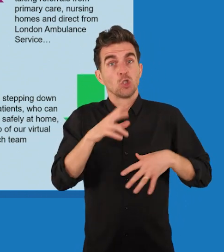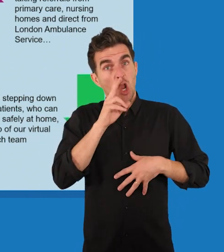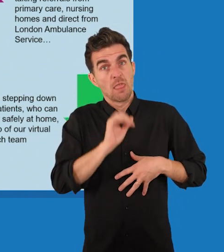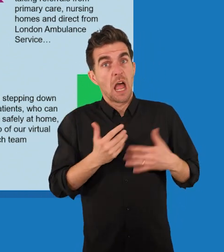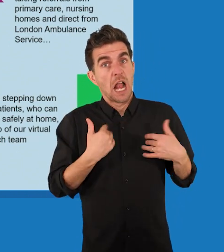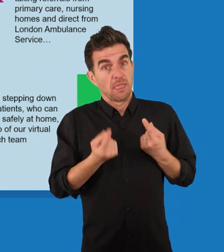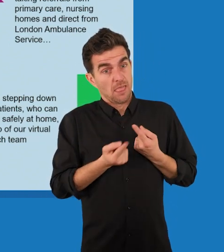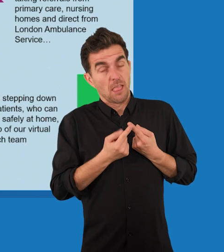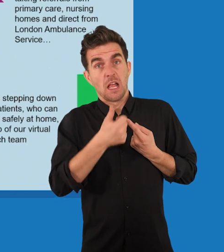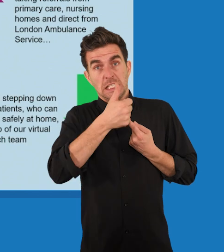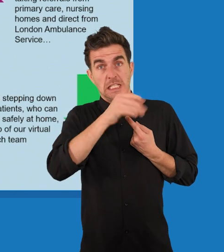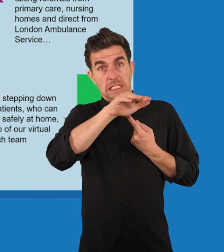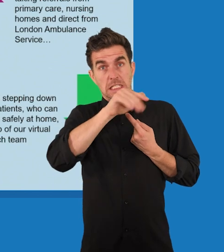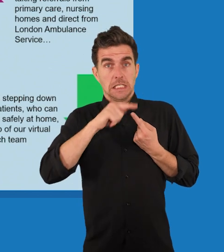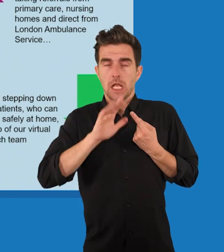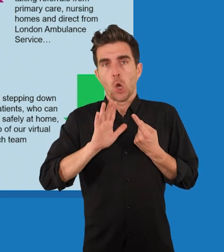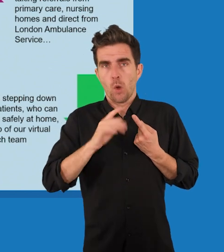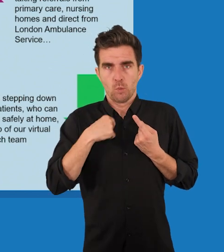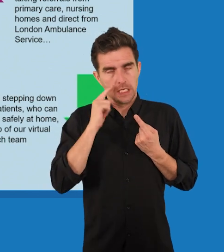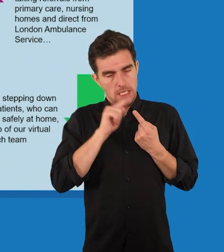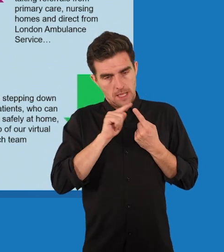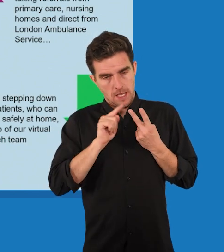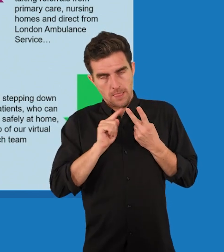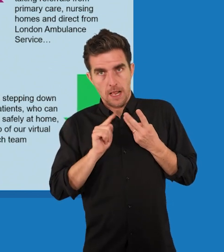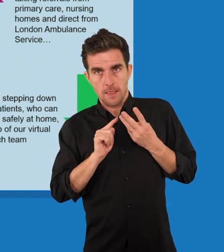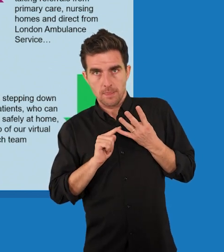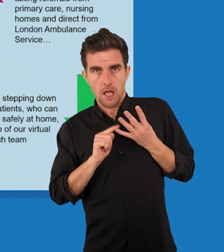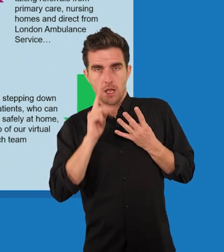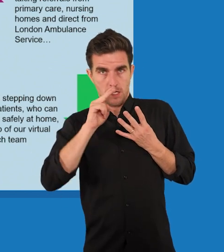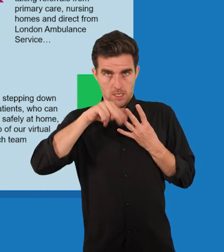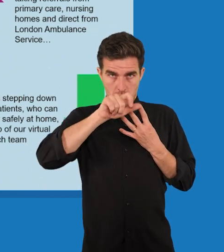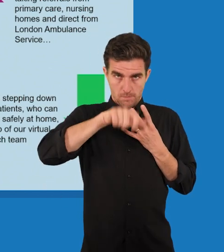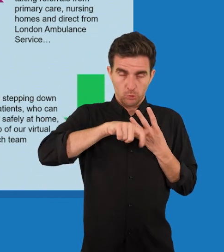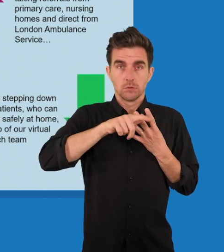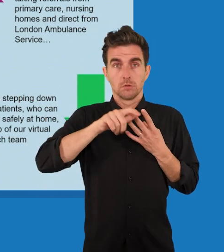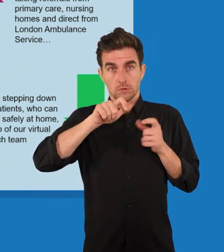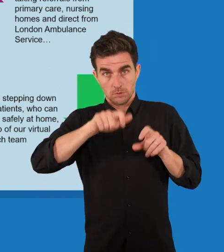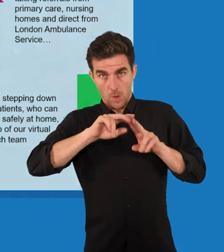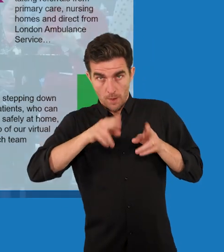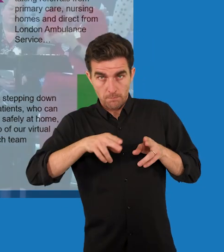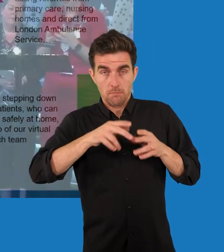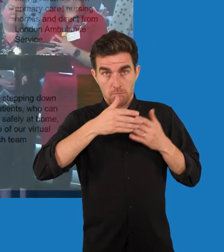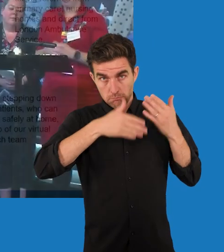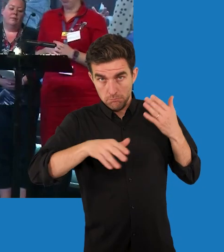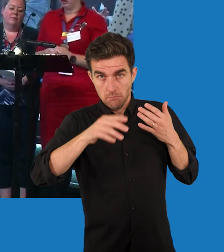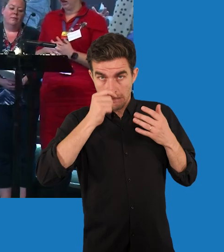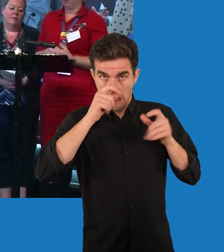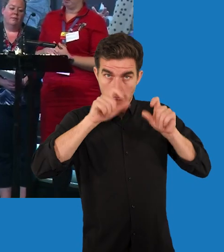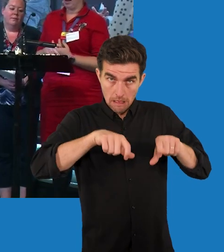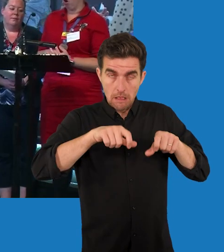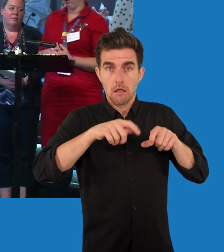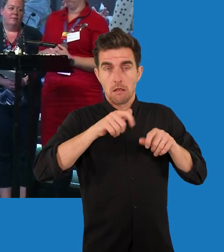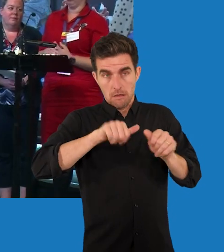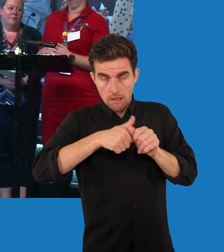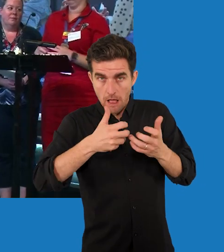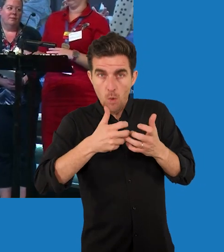health condition, because their health condition is one aspect of them. So we do all sorts to actually support that patient to keep them